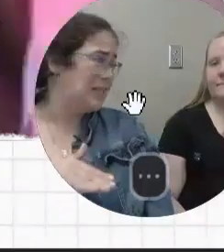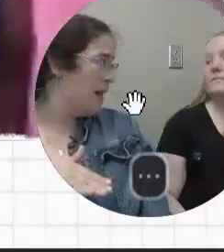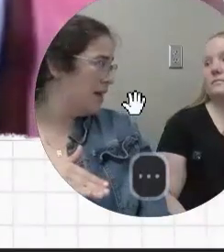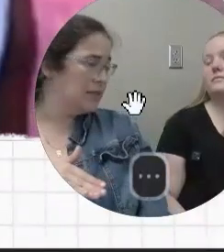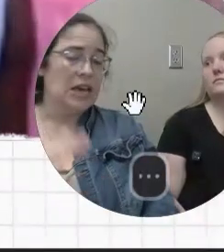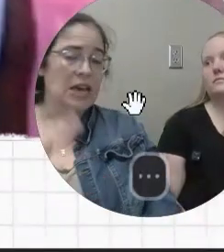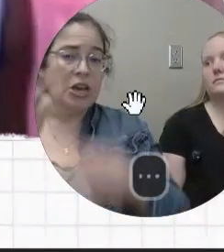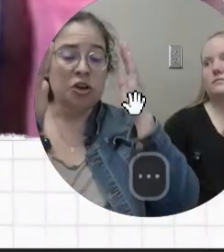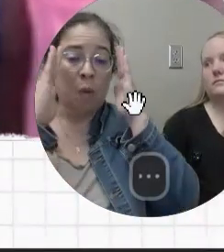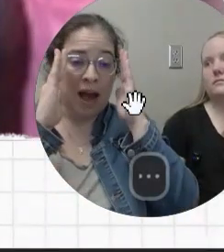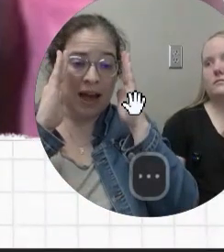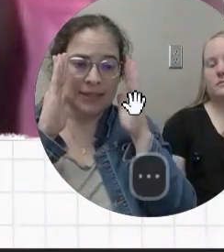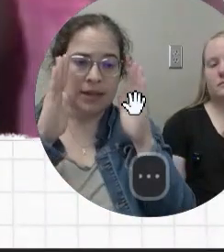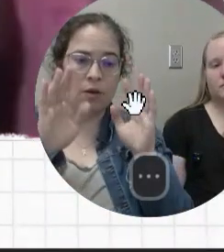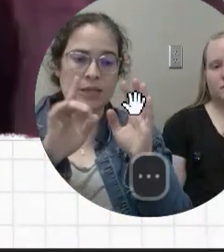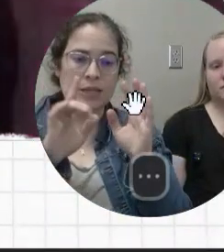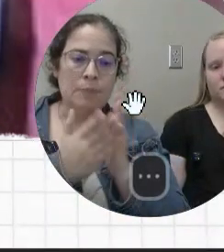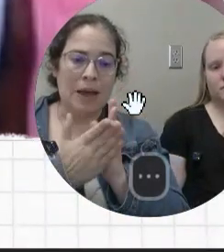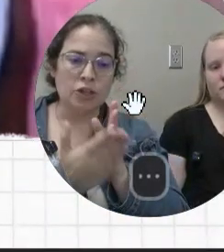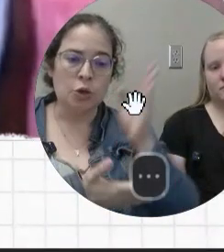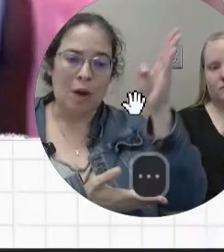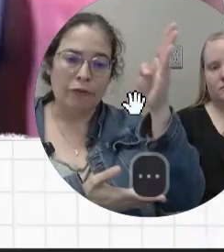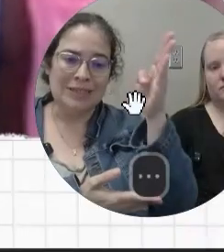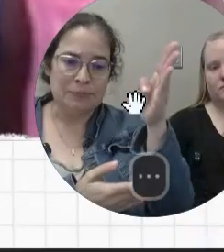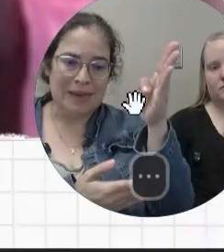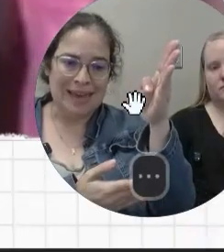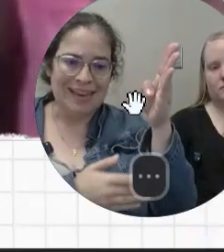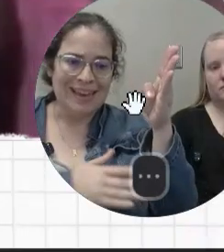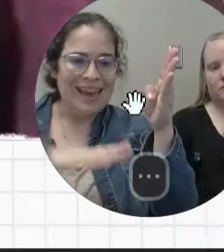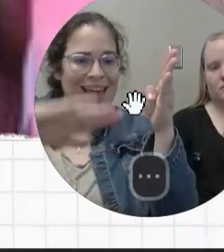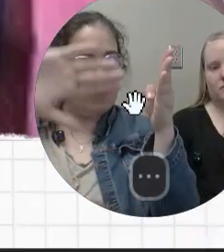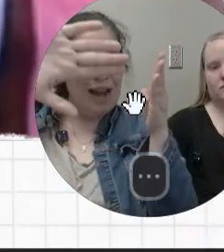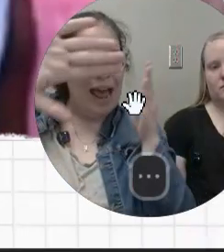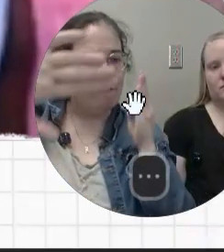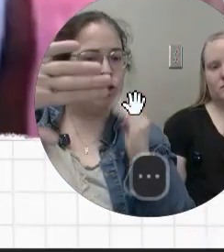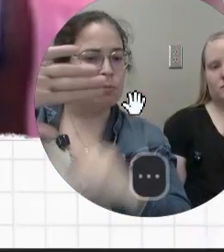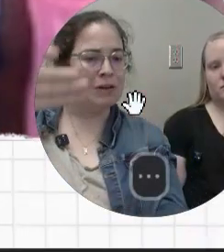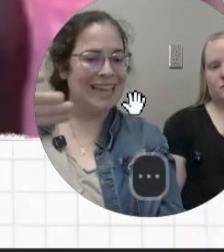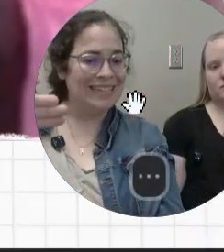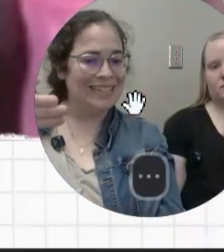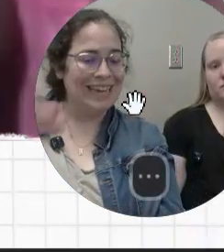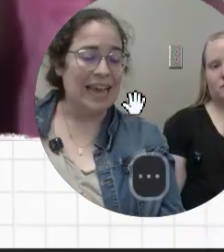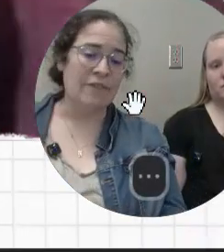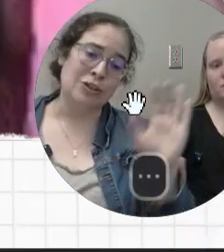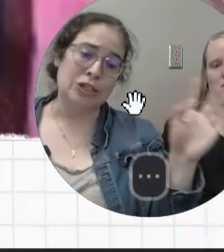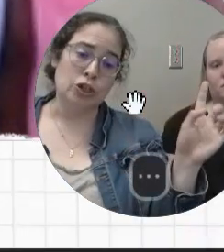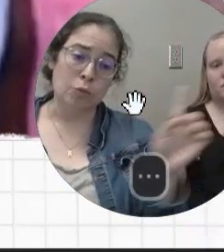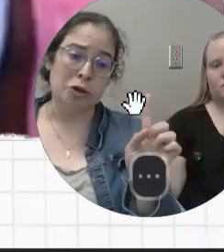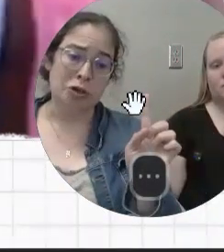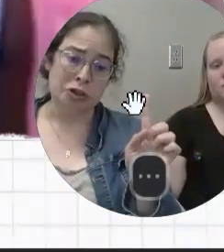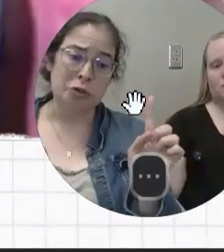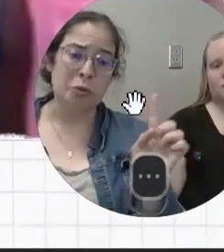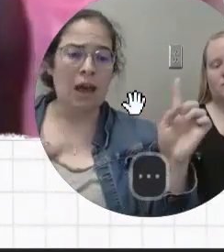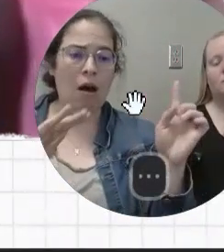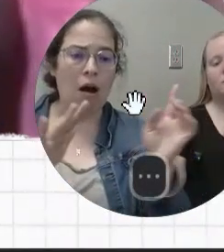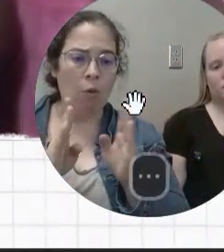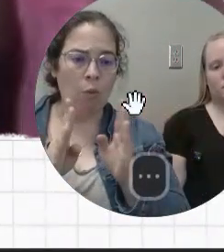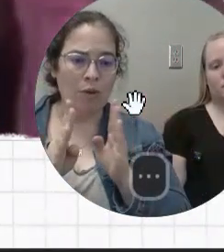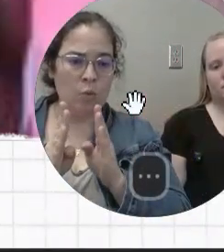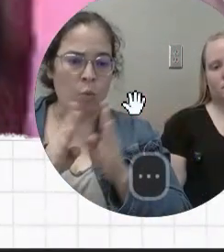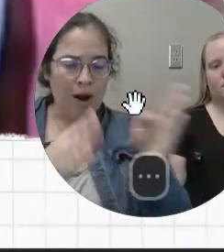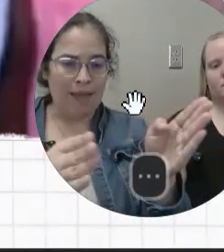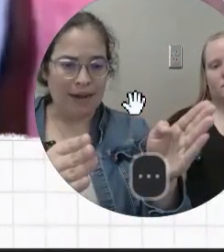But back to like we're seeing kids where they can see best. You want, especially whoever is speaking and whatever